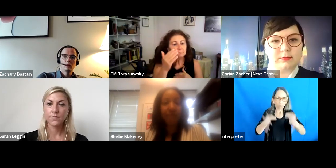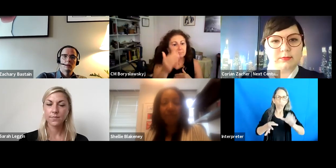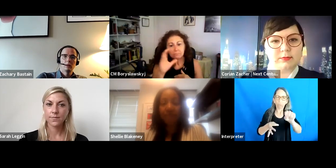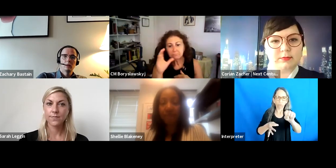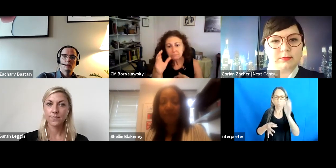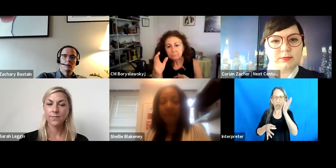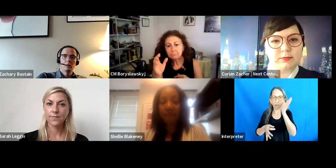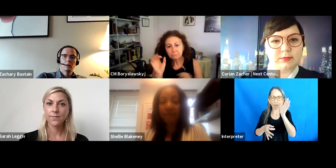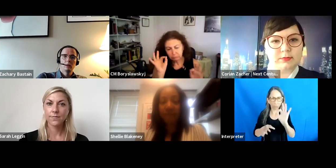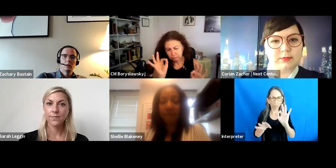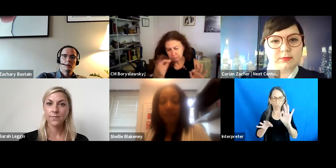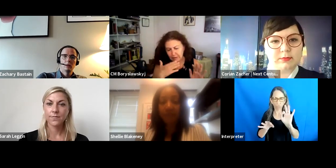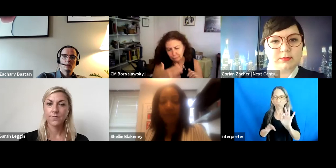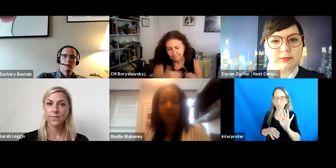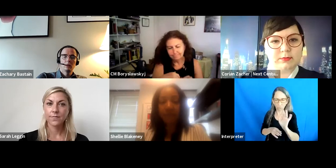Great.